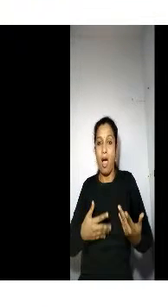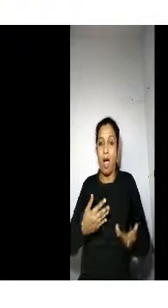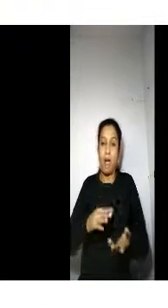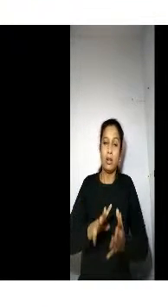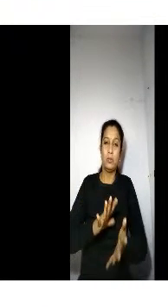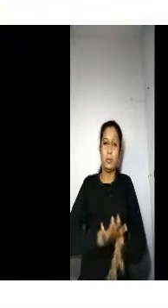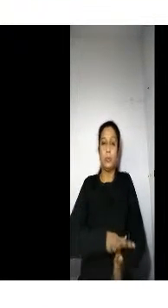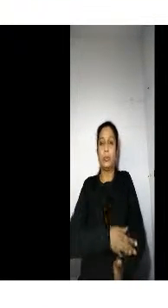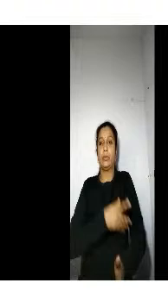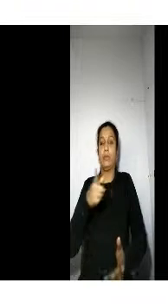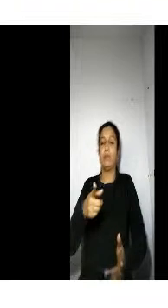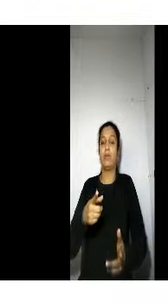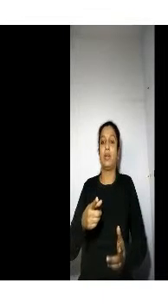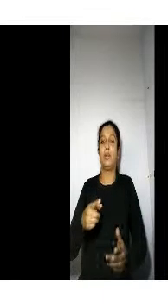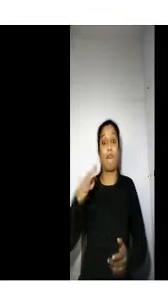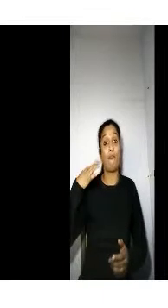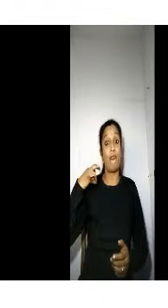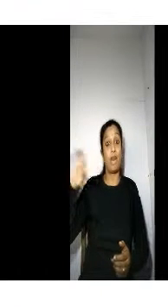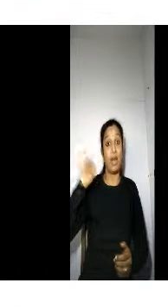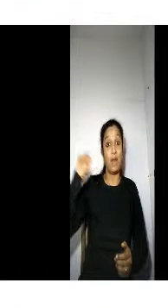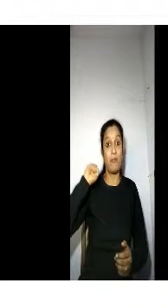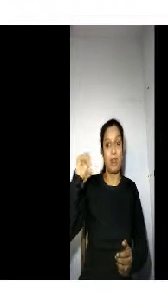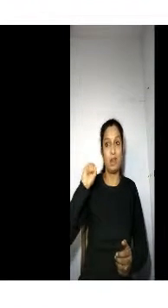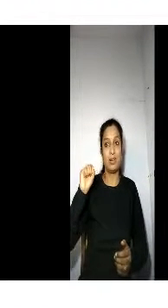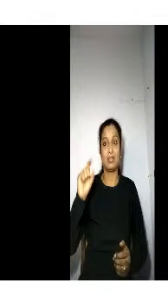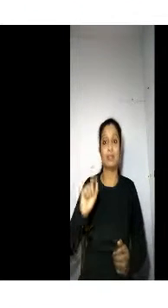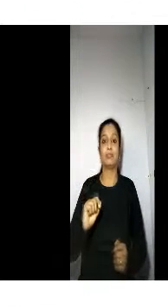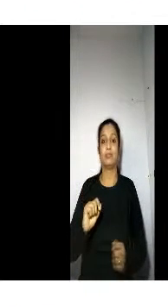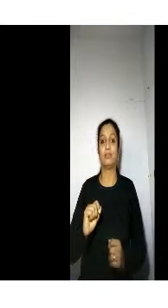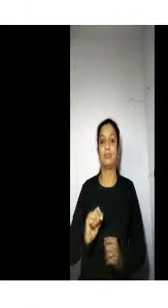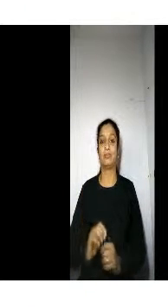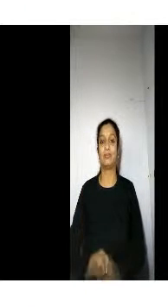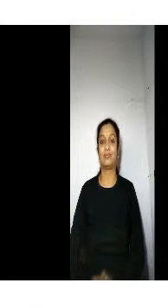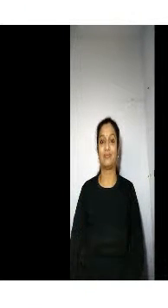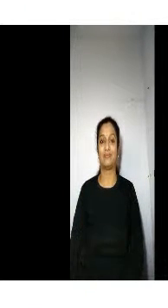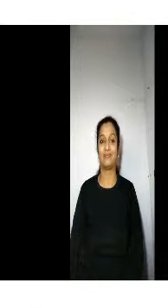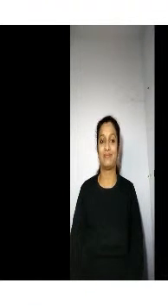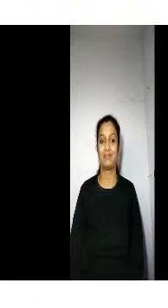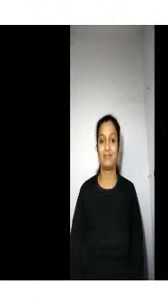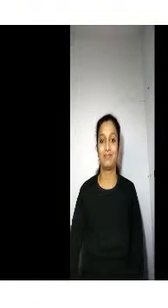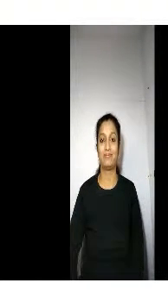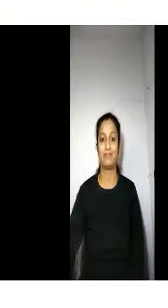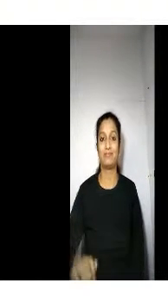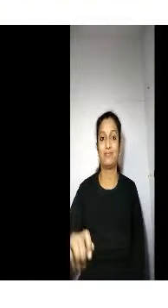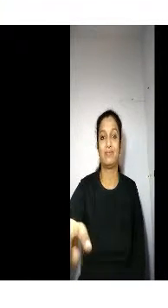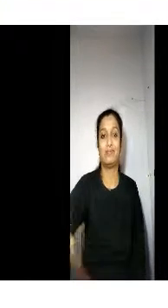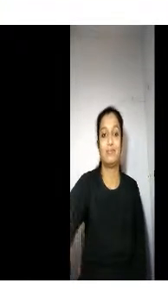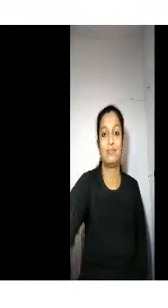Indians in the freedom struggle.